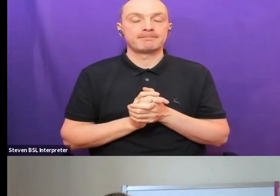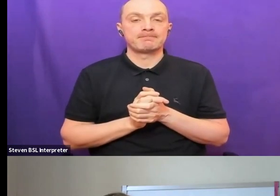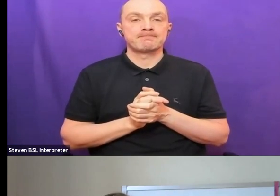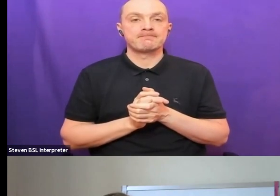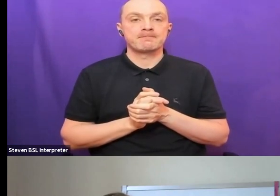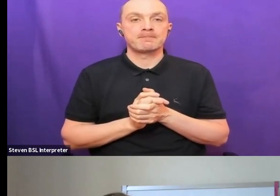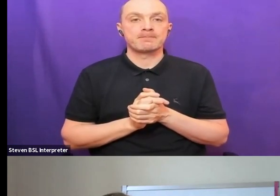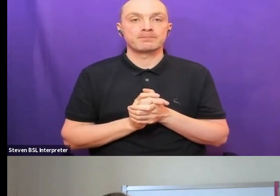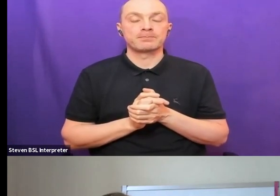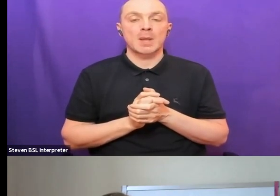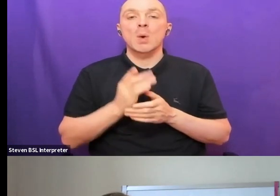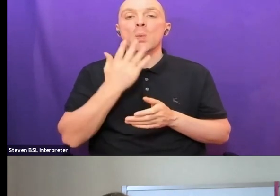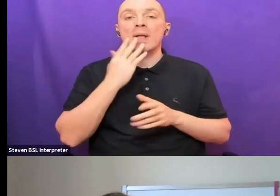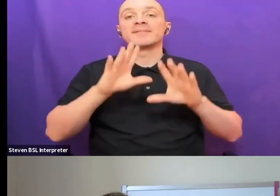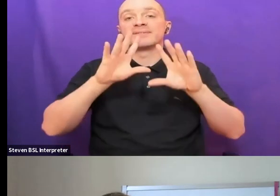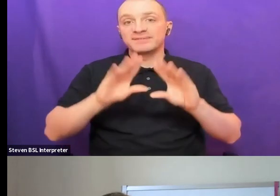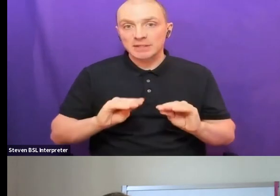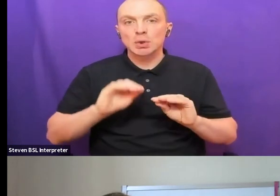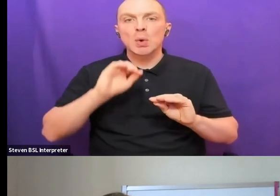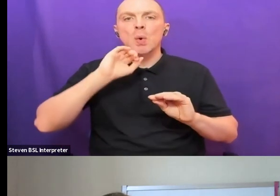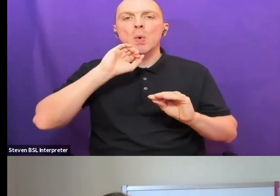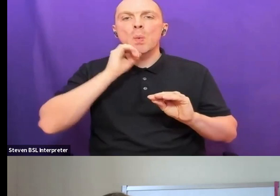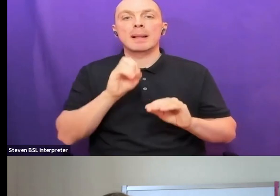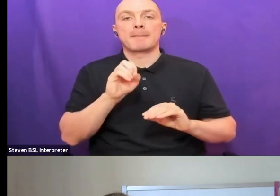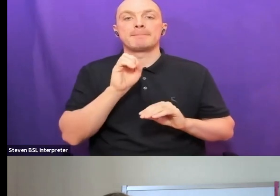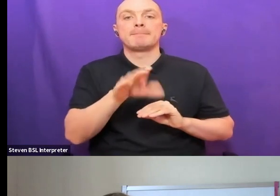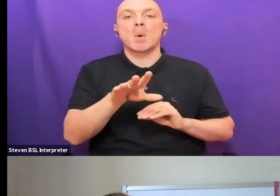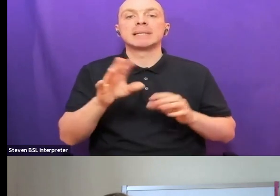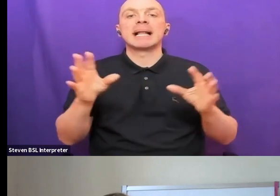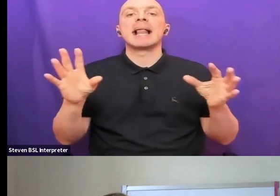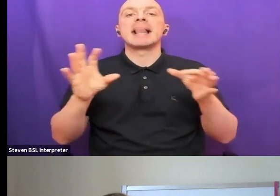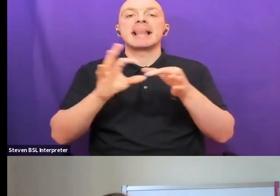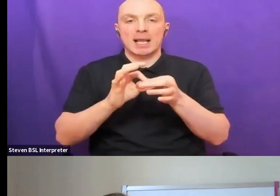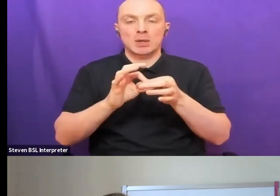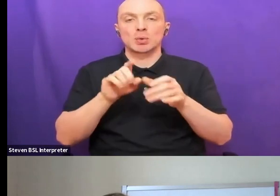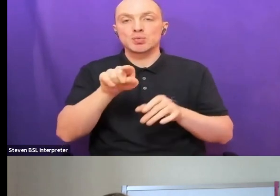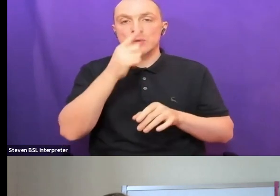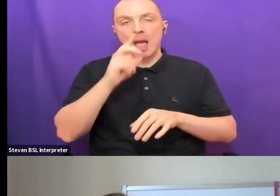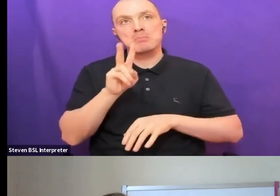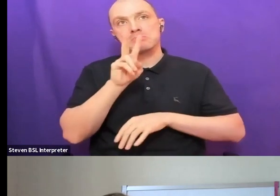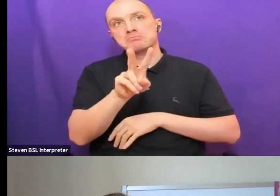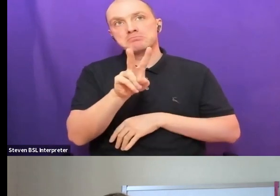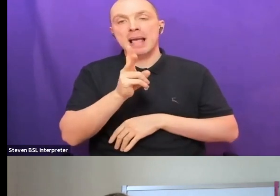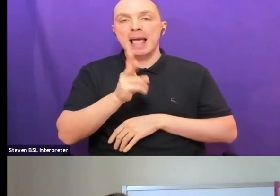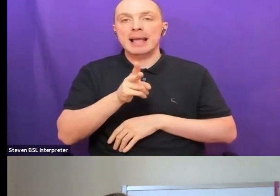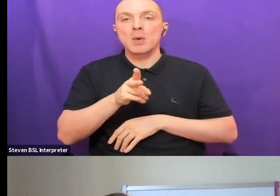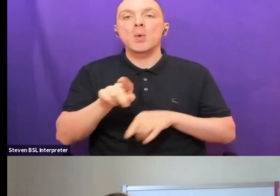short evaluation survey. So please do take the time to give us your feedback, as it does help us to plan for future